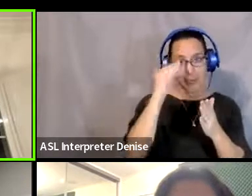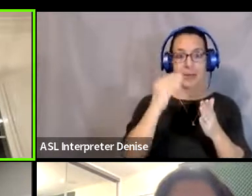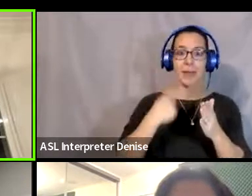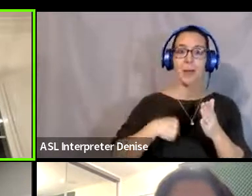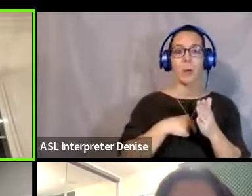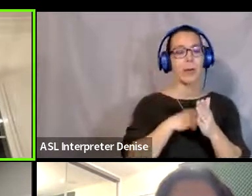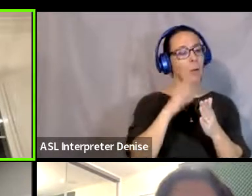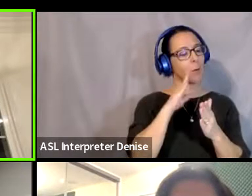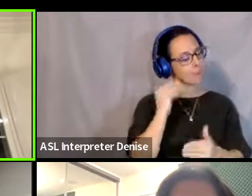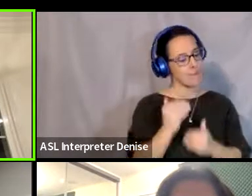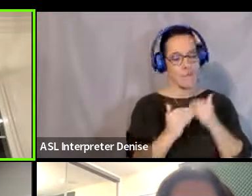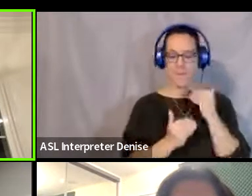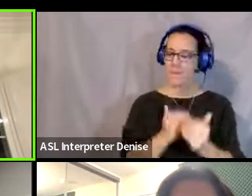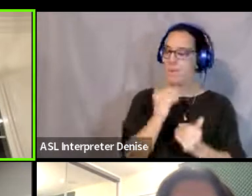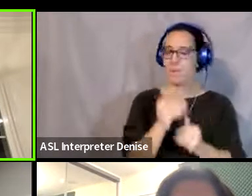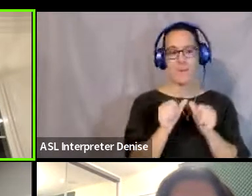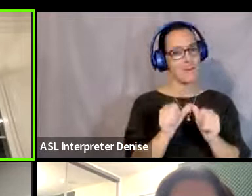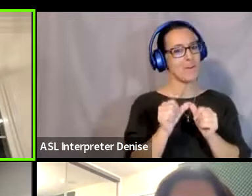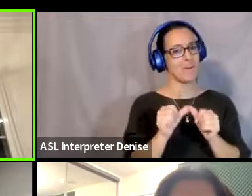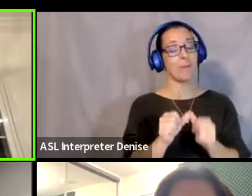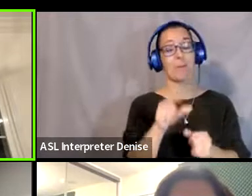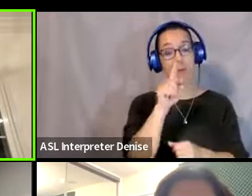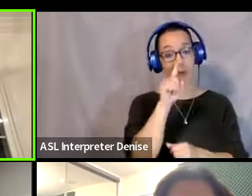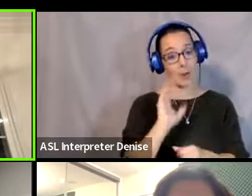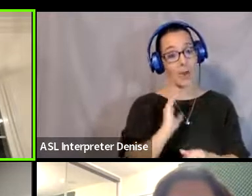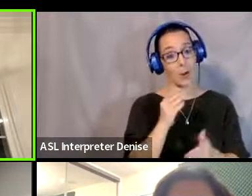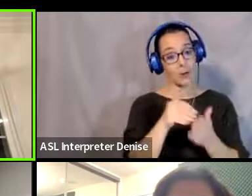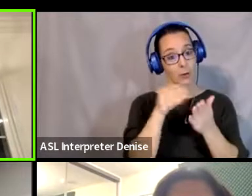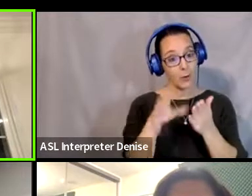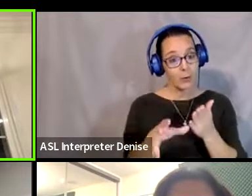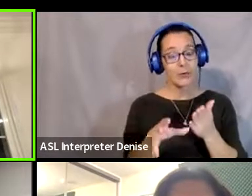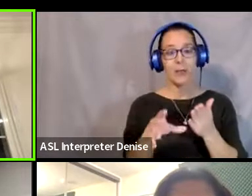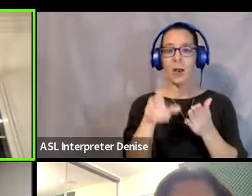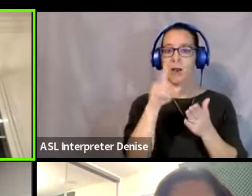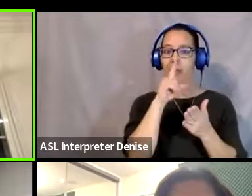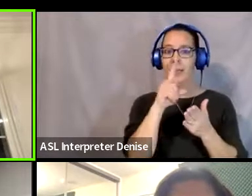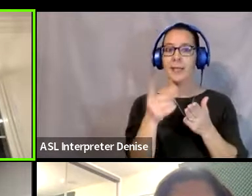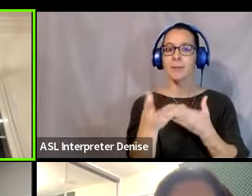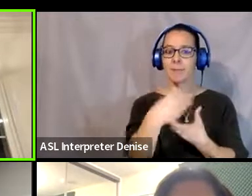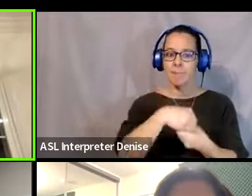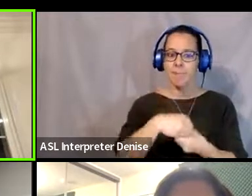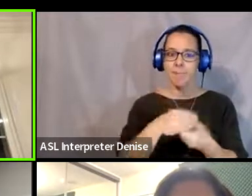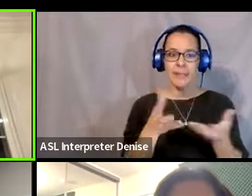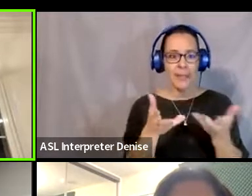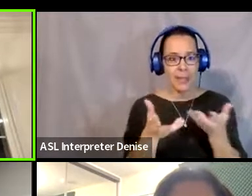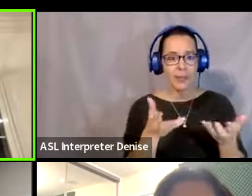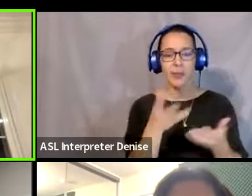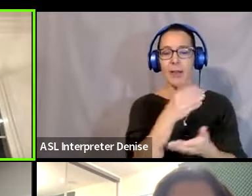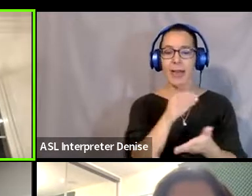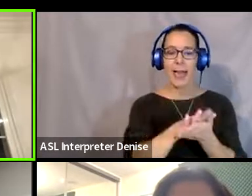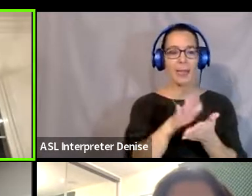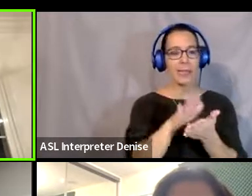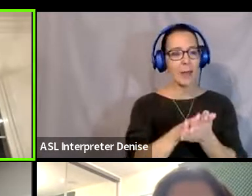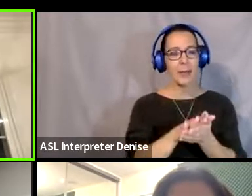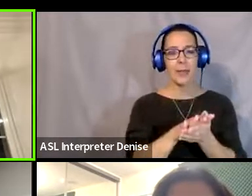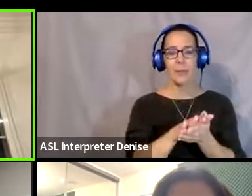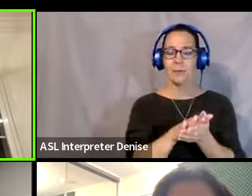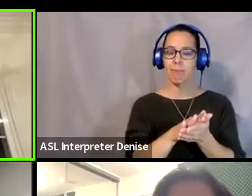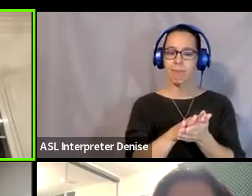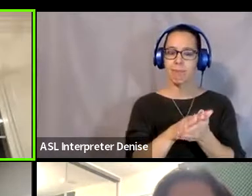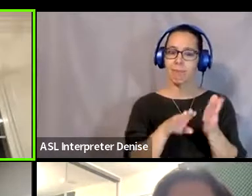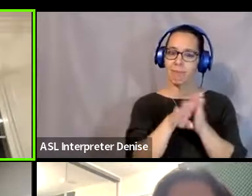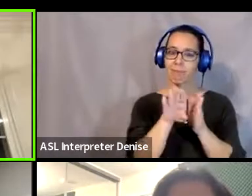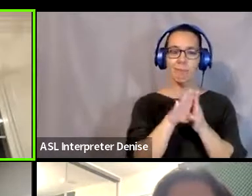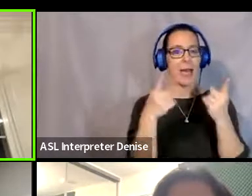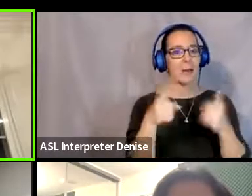forward and make sure that our students are engaged and academic achievement and growth is there each and every day. I'm also